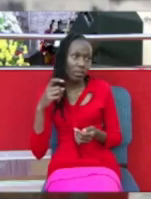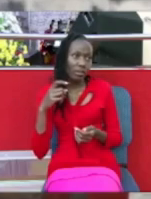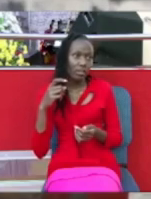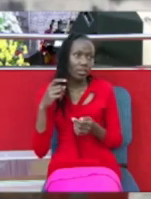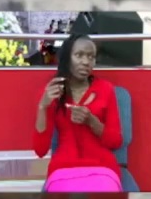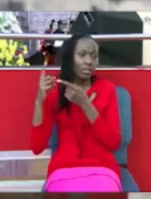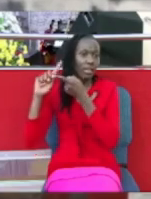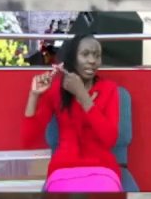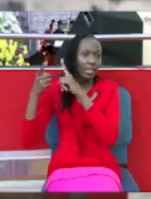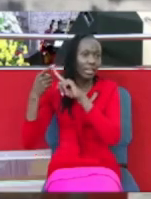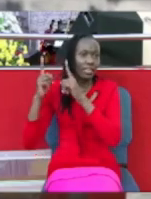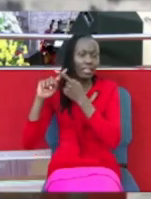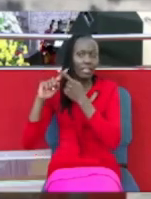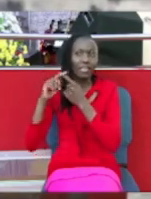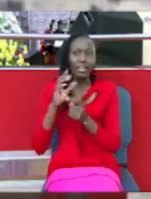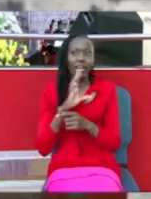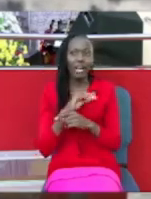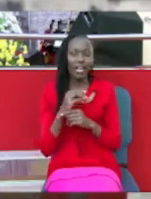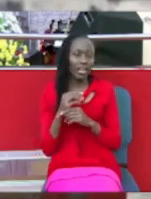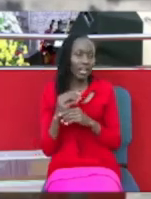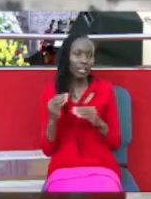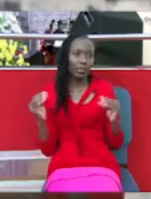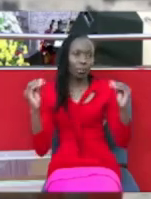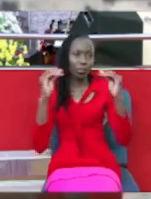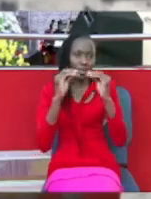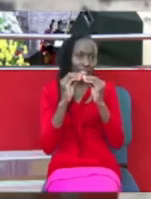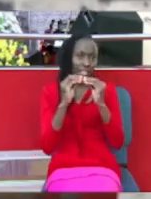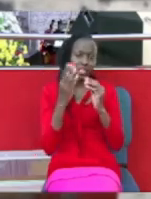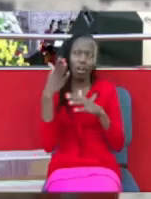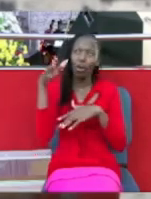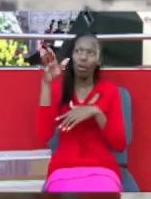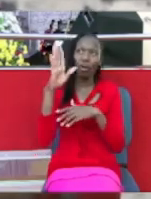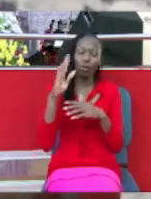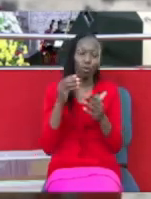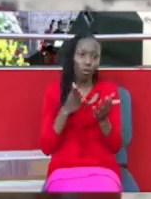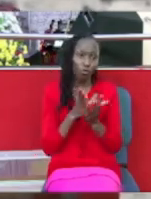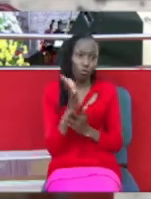Encountering God Through Scriptures.